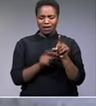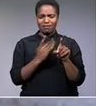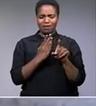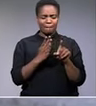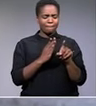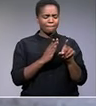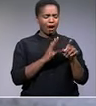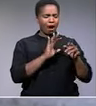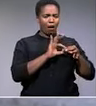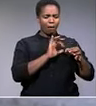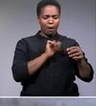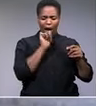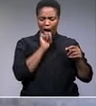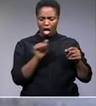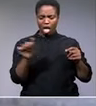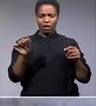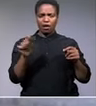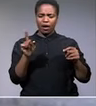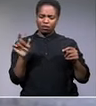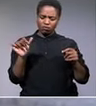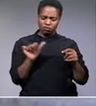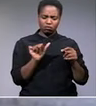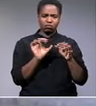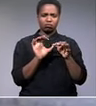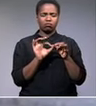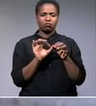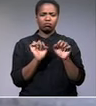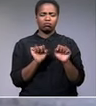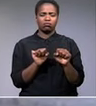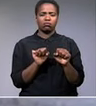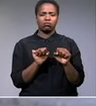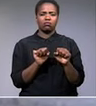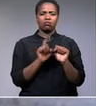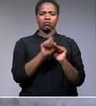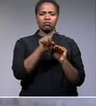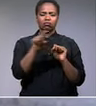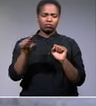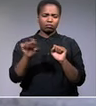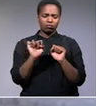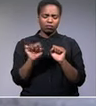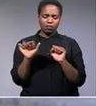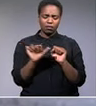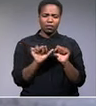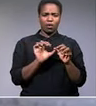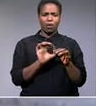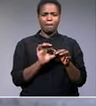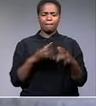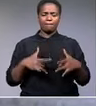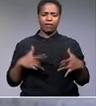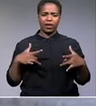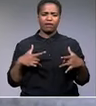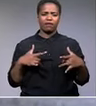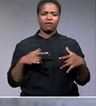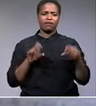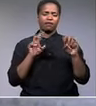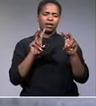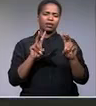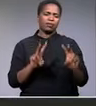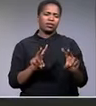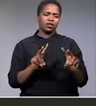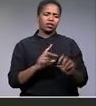their own lands and seek refuge elsewhere, can return to live